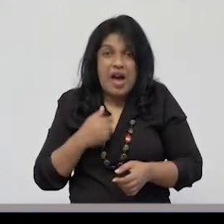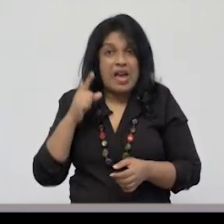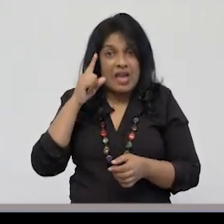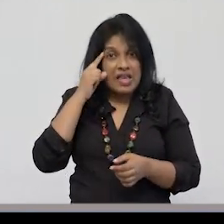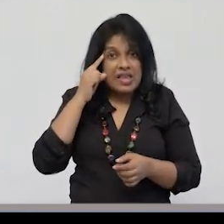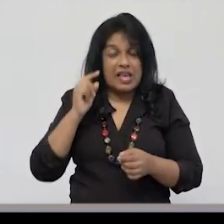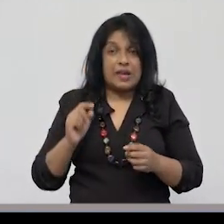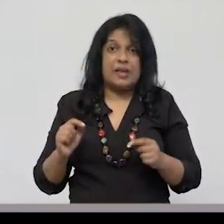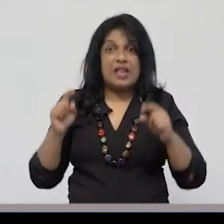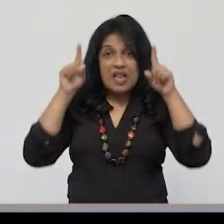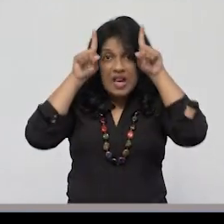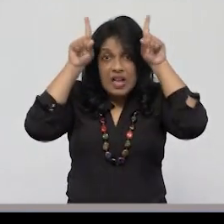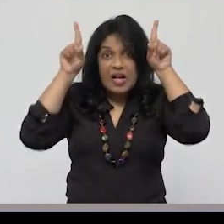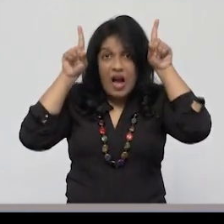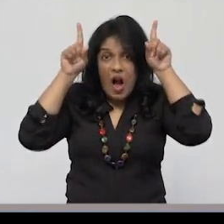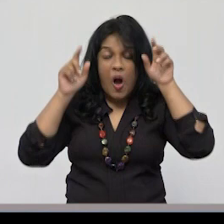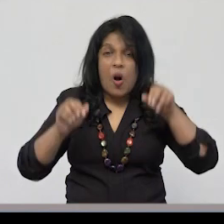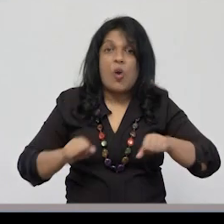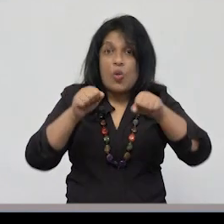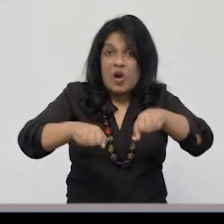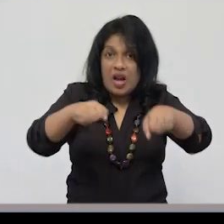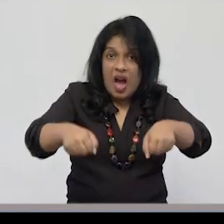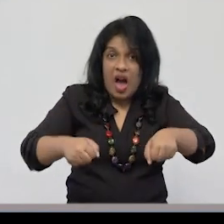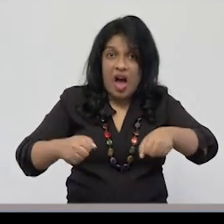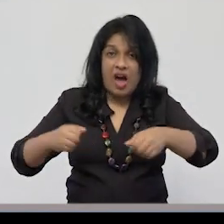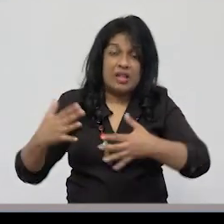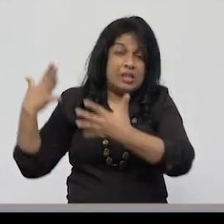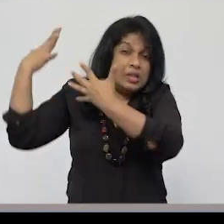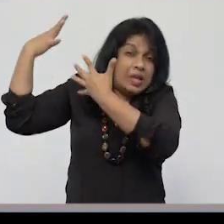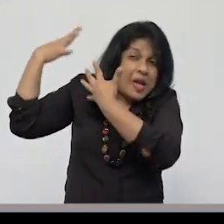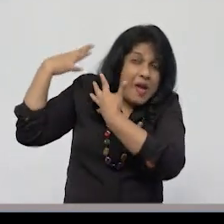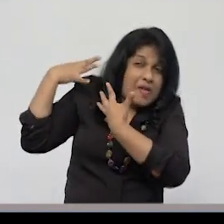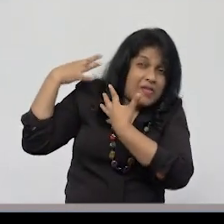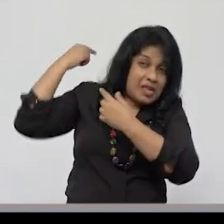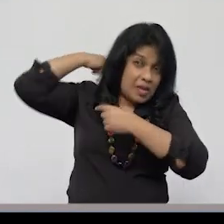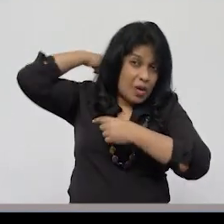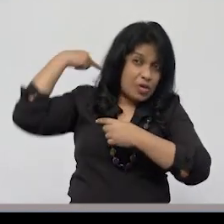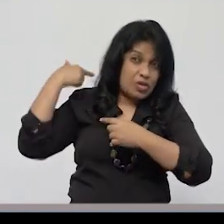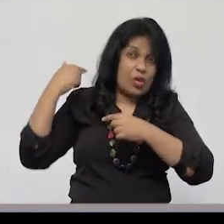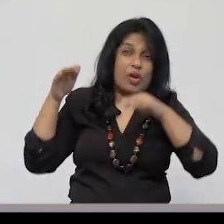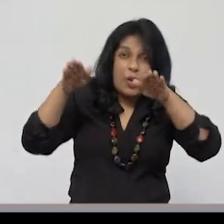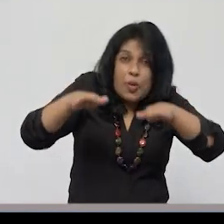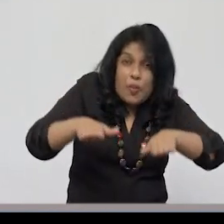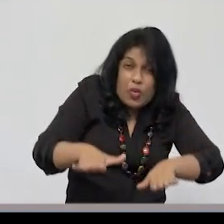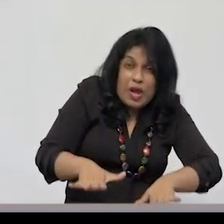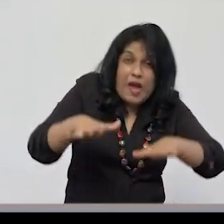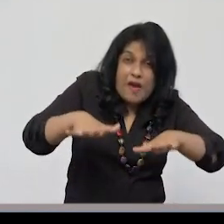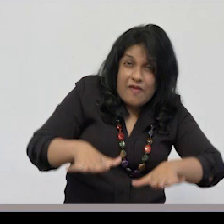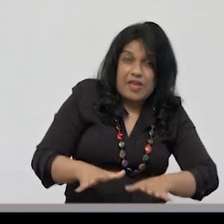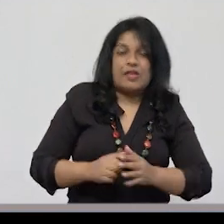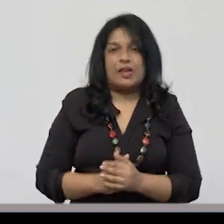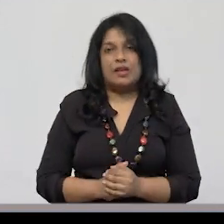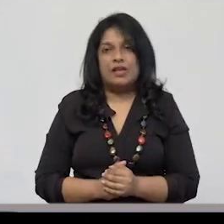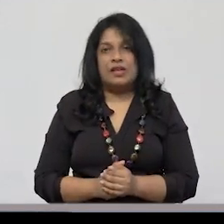think the yoke is that yellow part of an egg that you have in the morning. Right? No, this is not the Y-O-L-K, this is